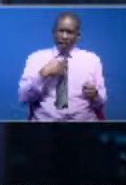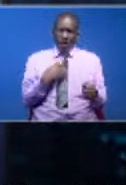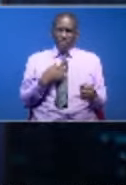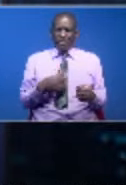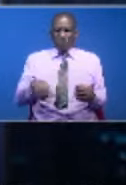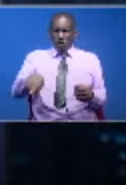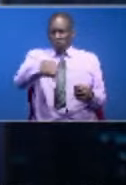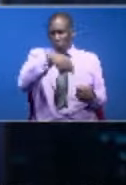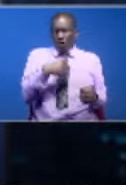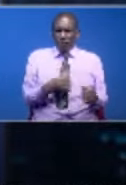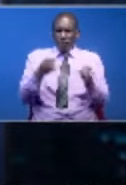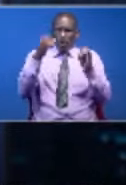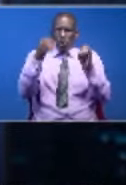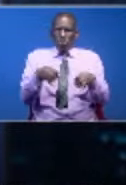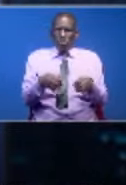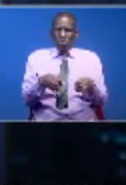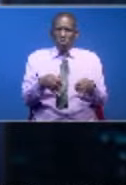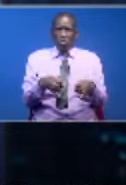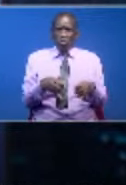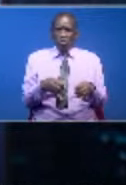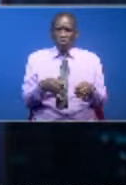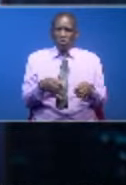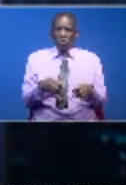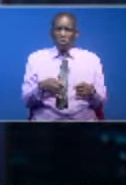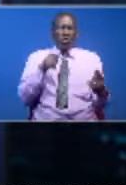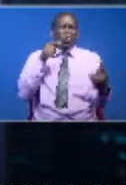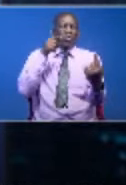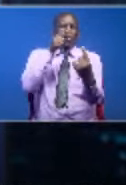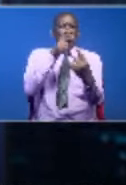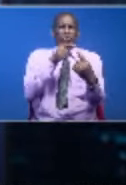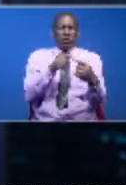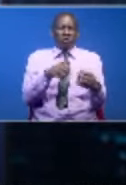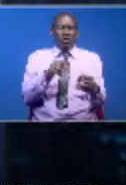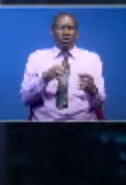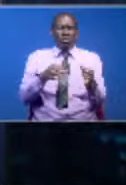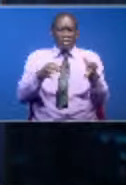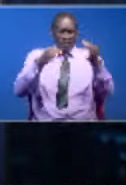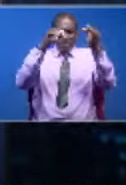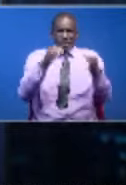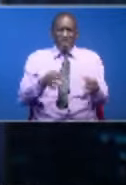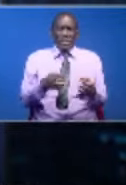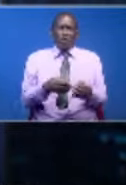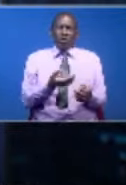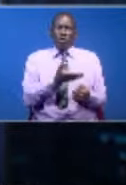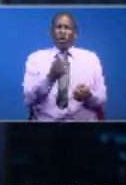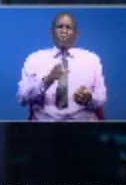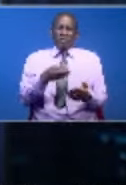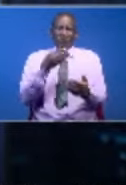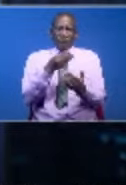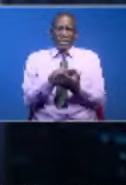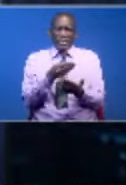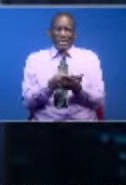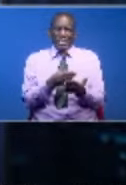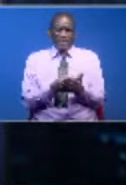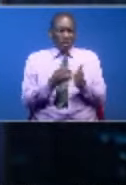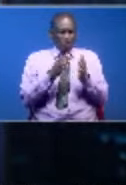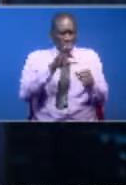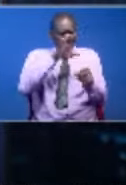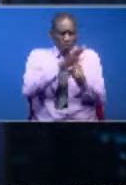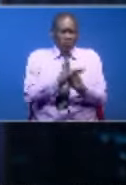new common quantified goals to be determined. So these are the financing commitments by